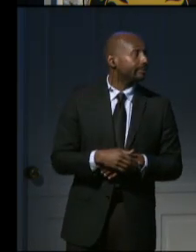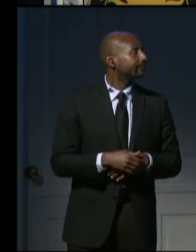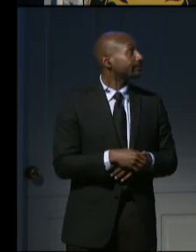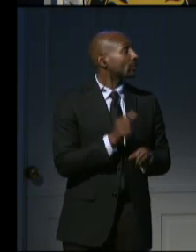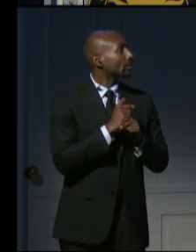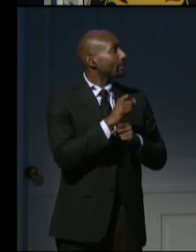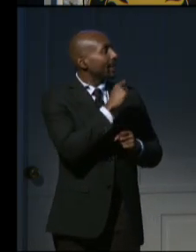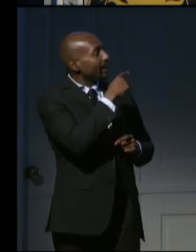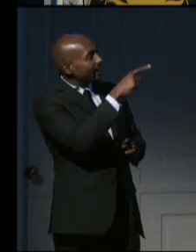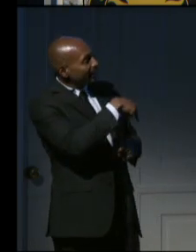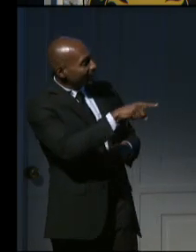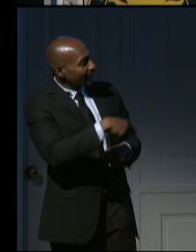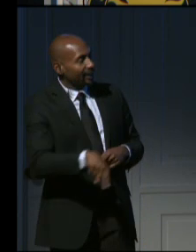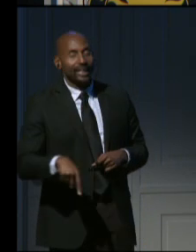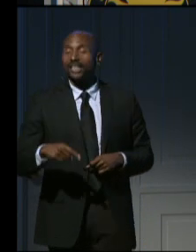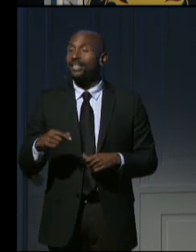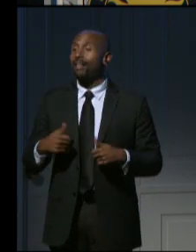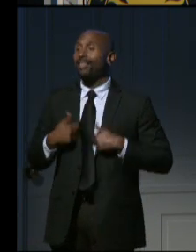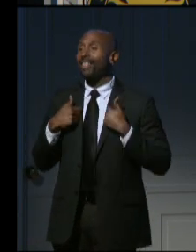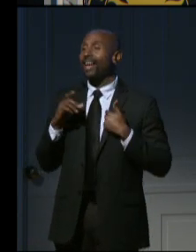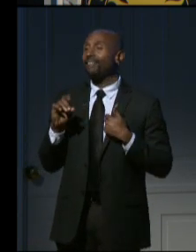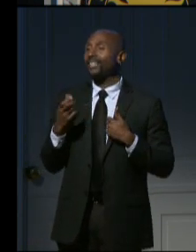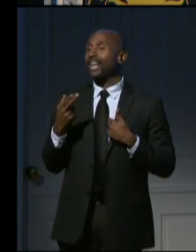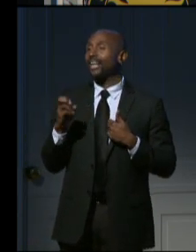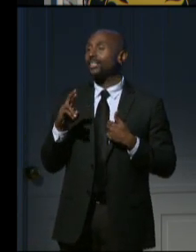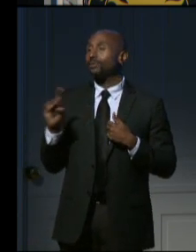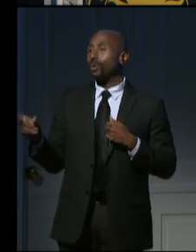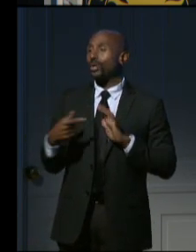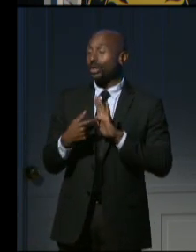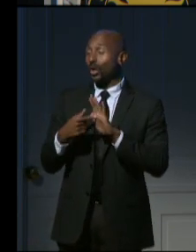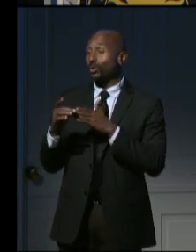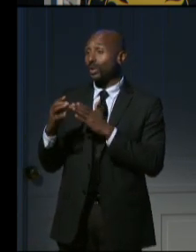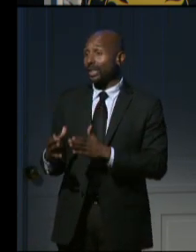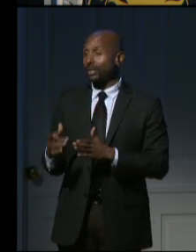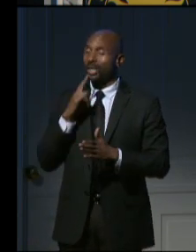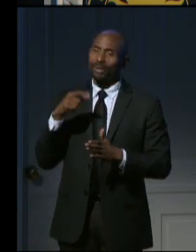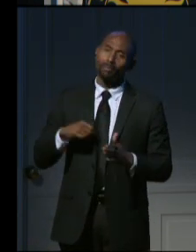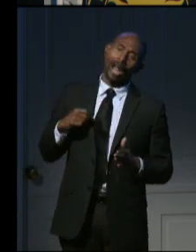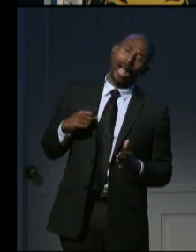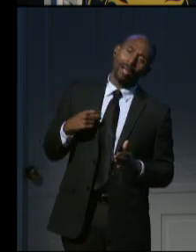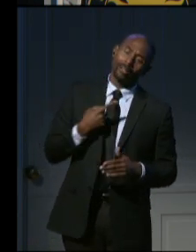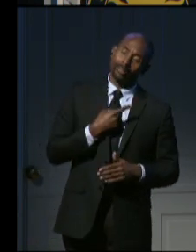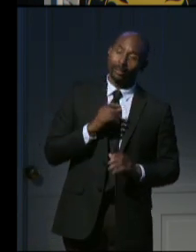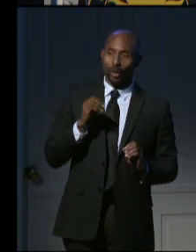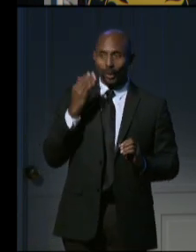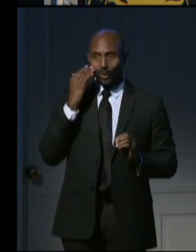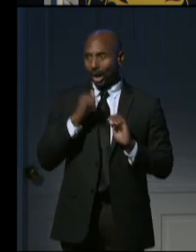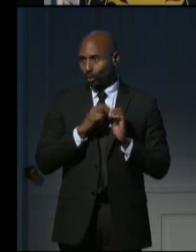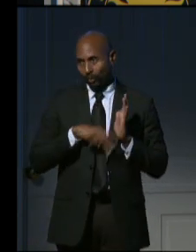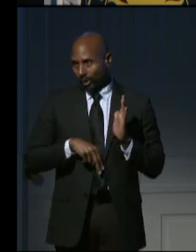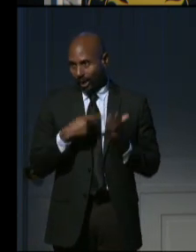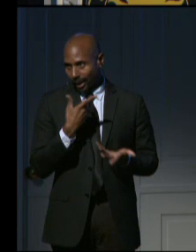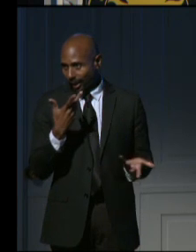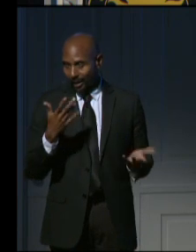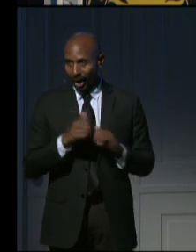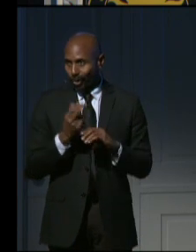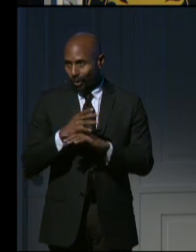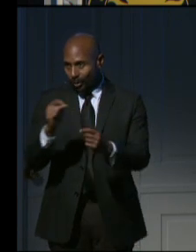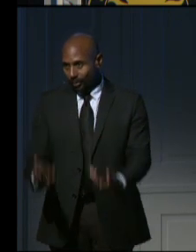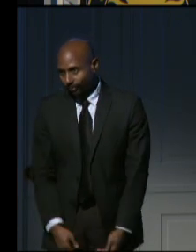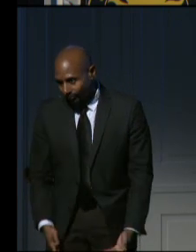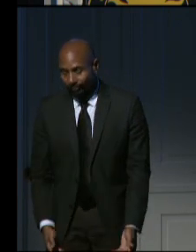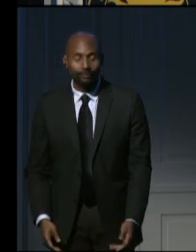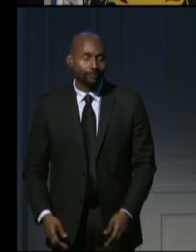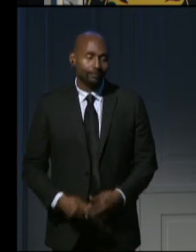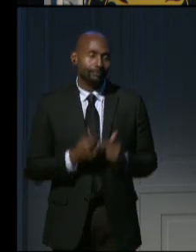these amazing live dashboards and we showed them to leadership, and we were so proud of them, and no one knew how to read these or how to use these.